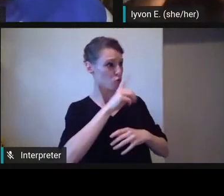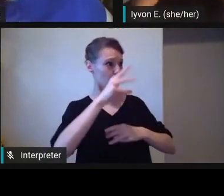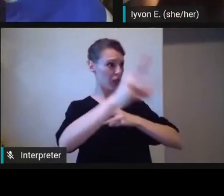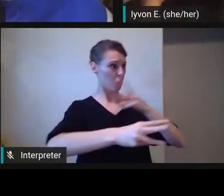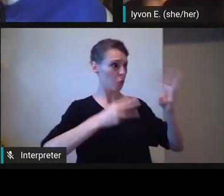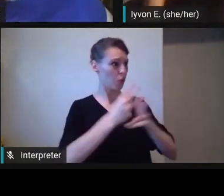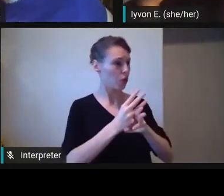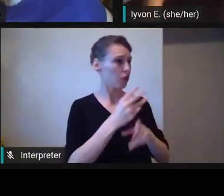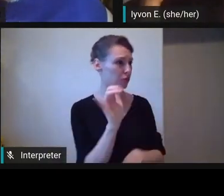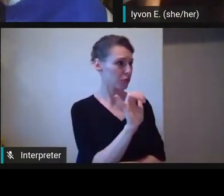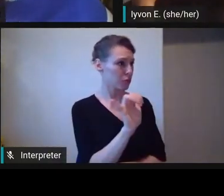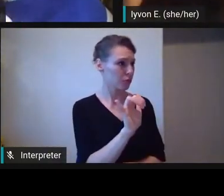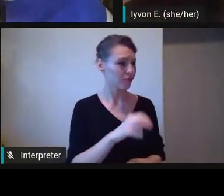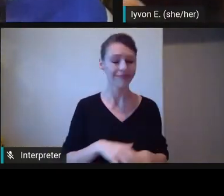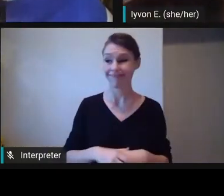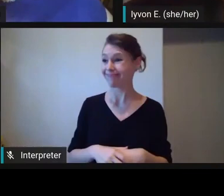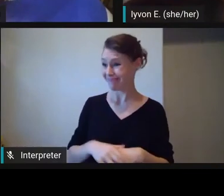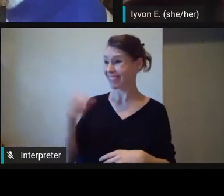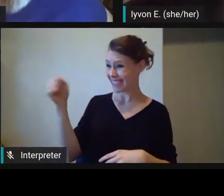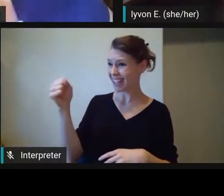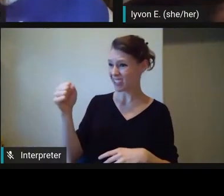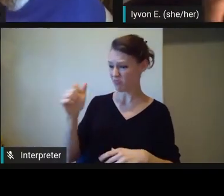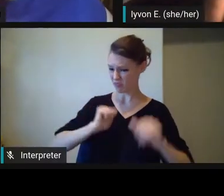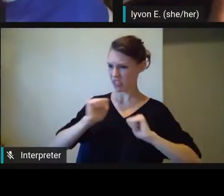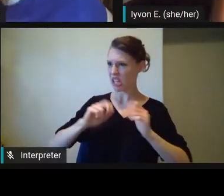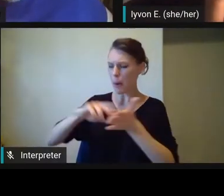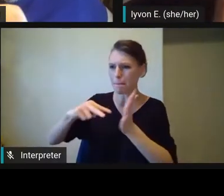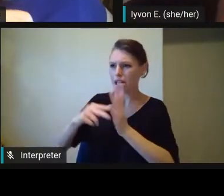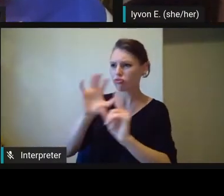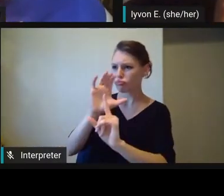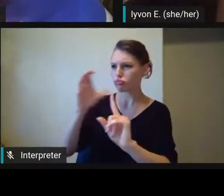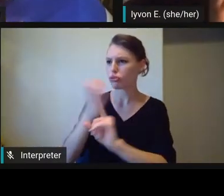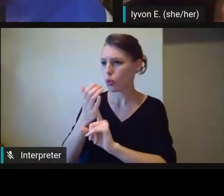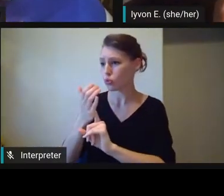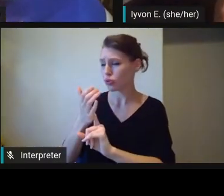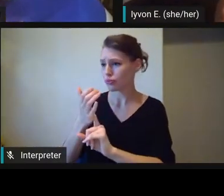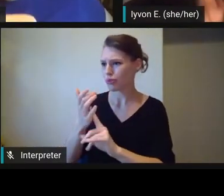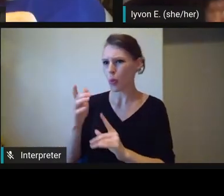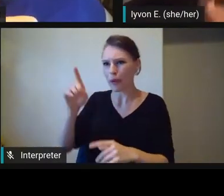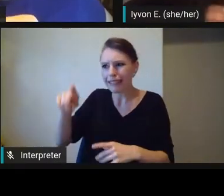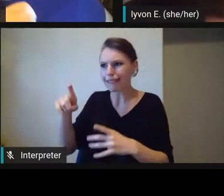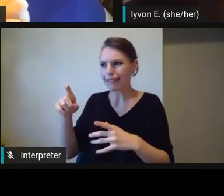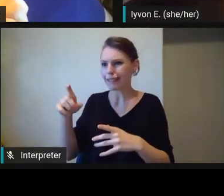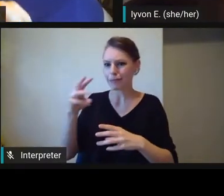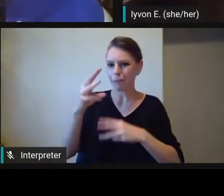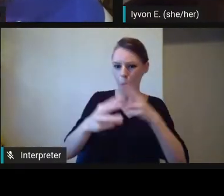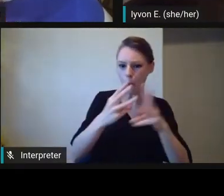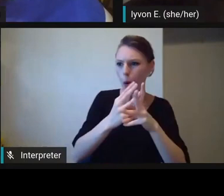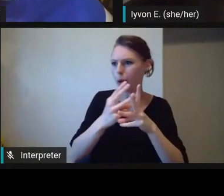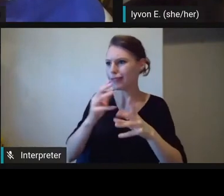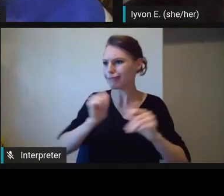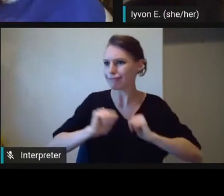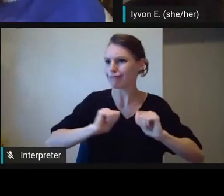programming. Theater is for the culture. So we always have to be connecting the culture to how we talk about